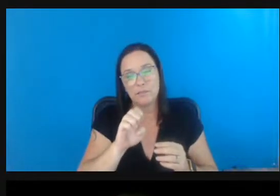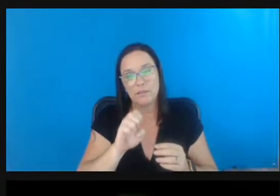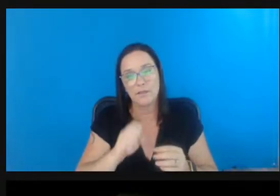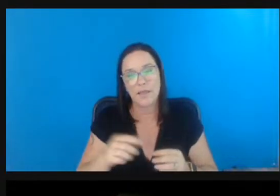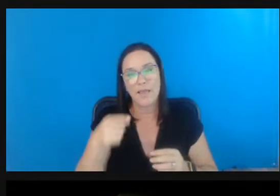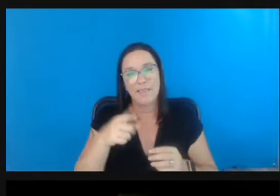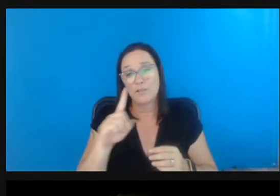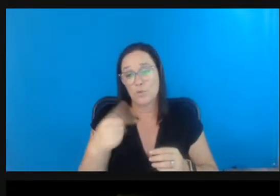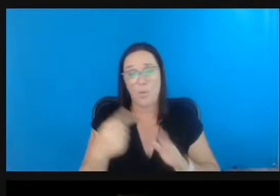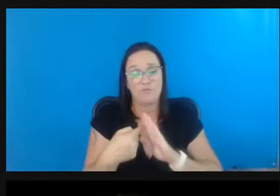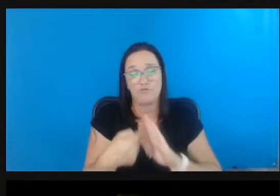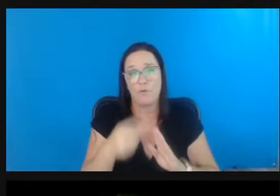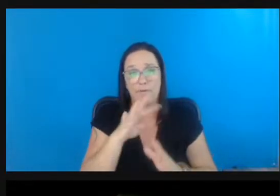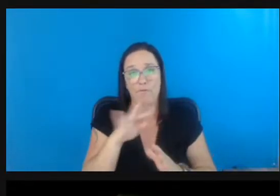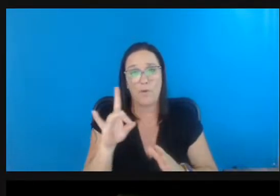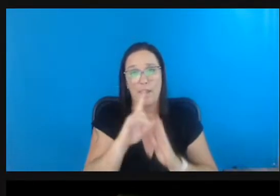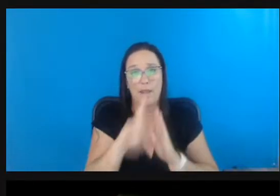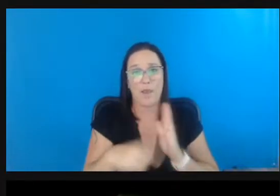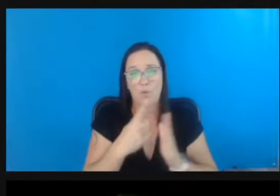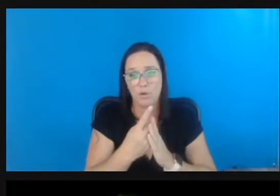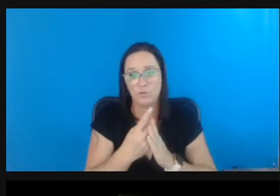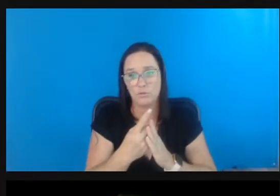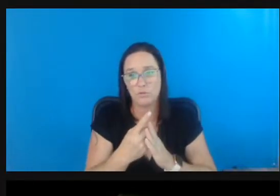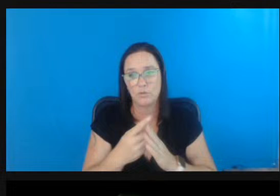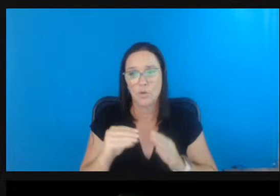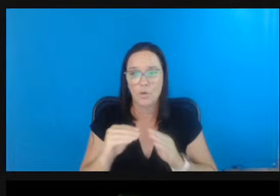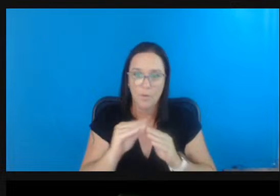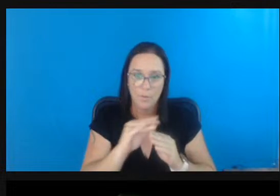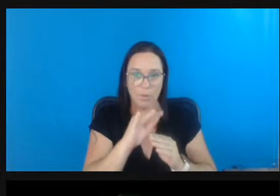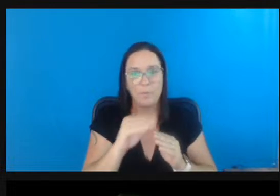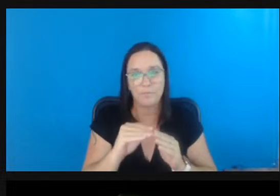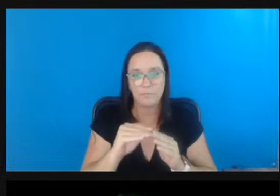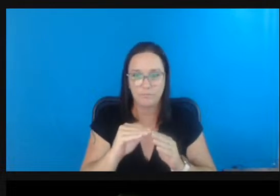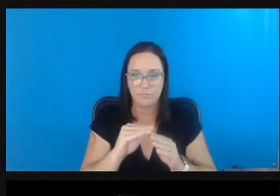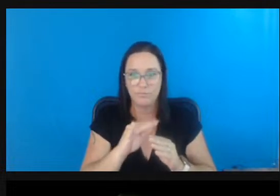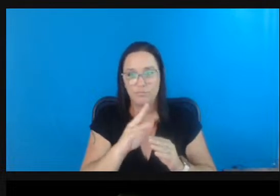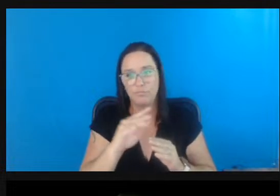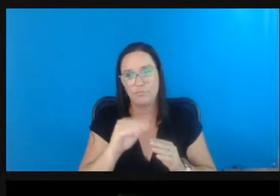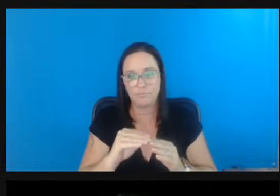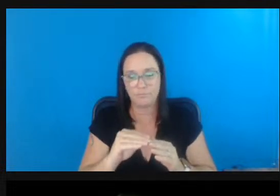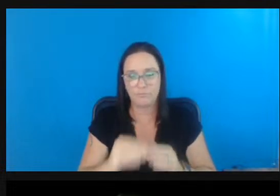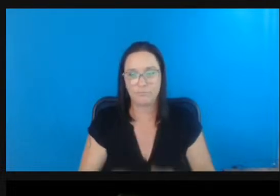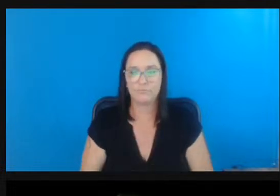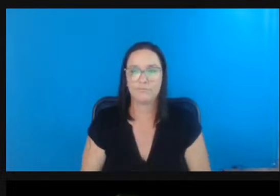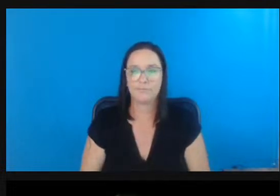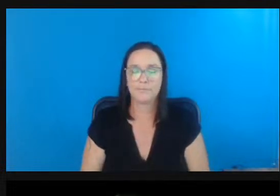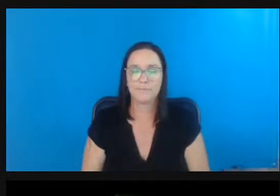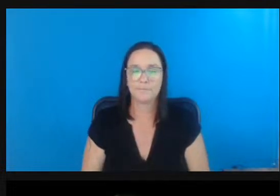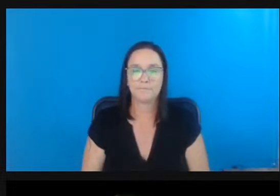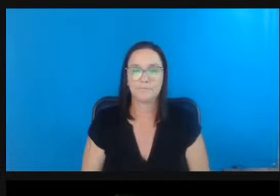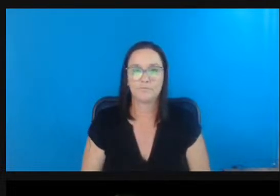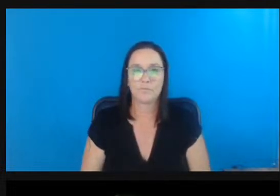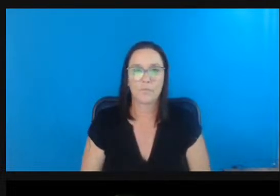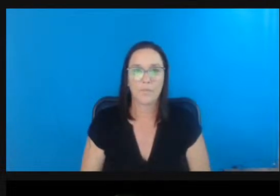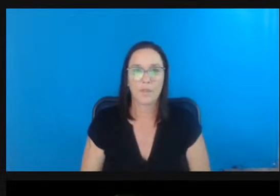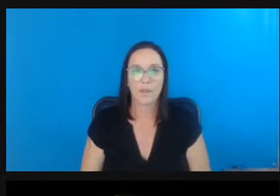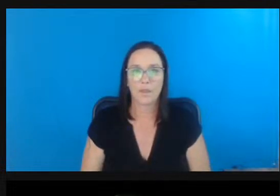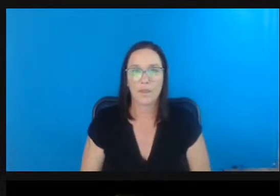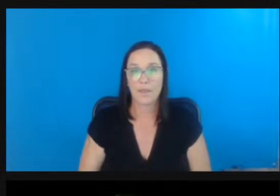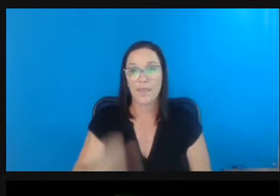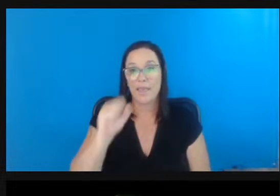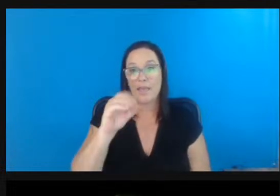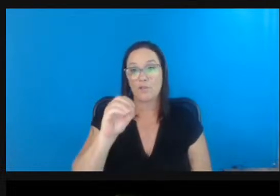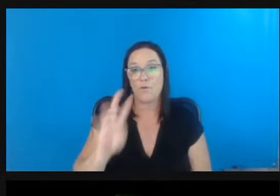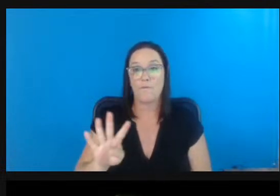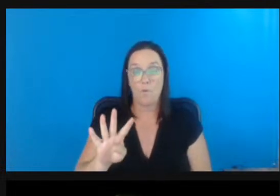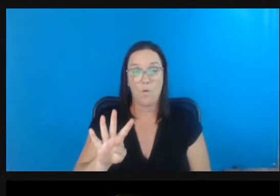48 hours. And so that's where it loops back around, is after it does this little flip over here. Looking at SO4 particulates,